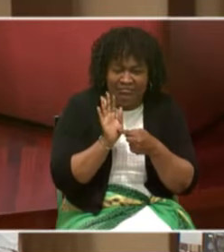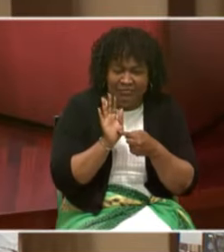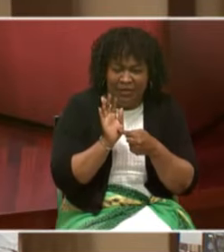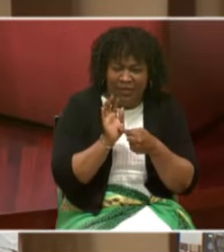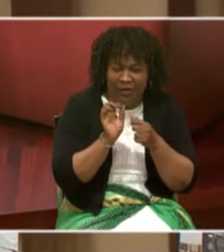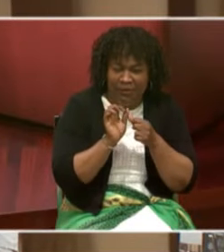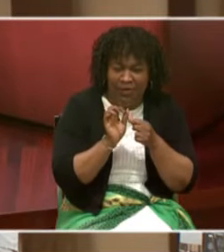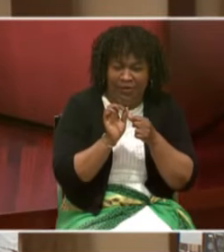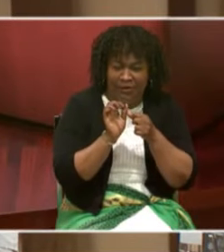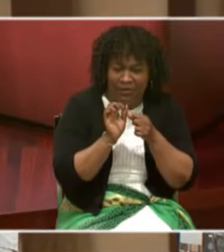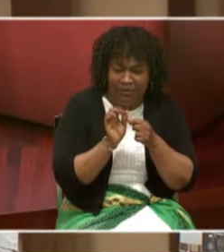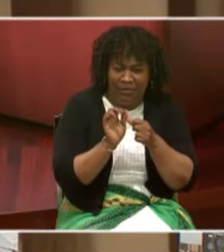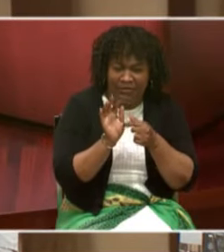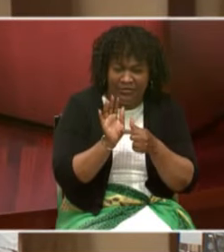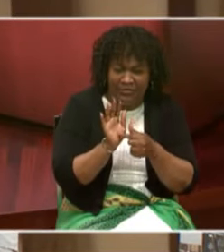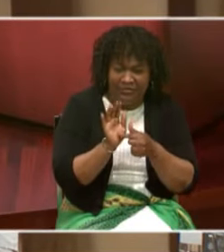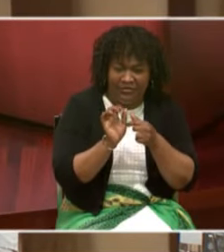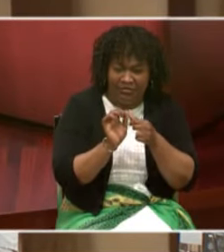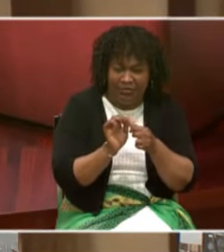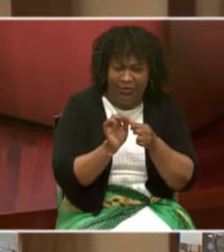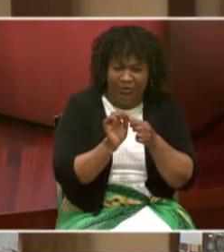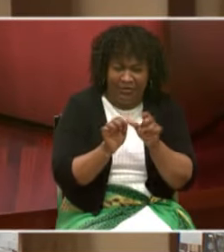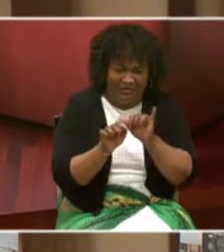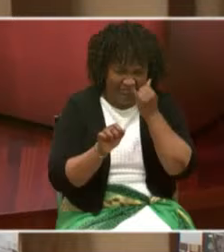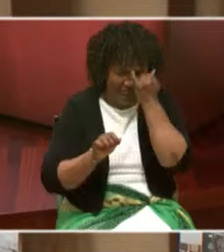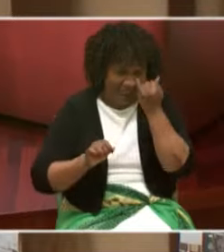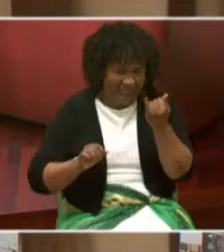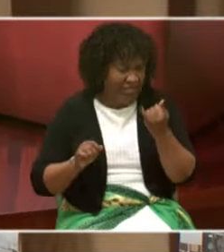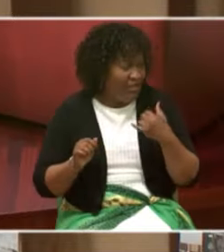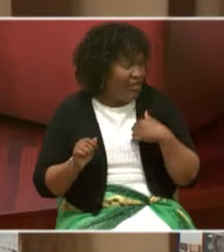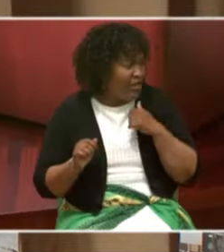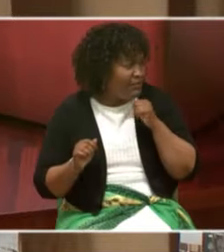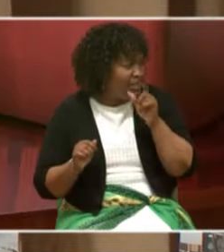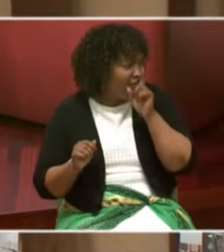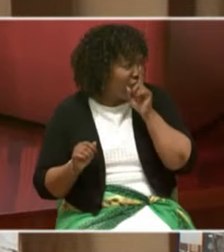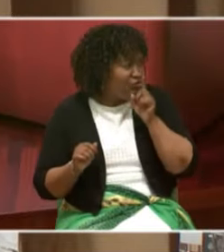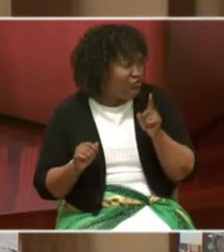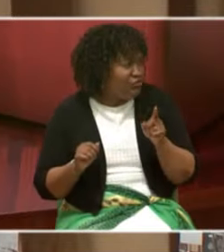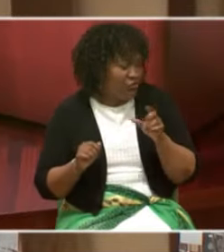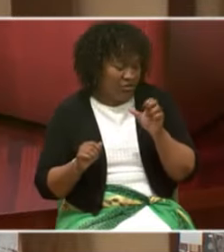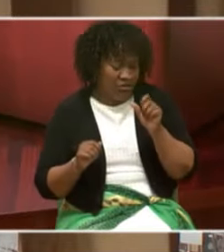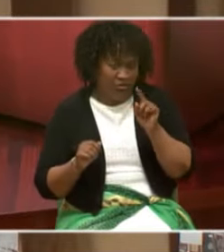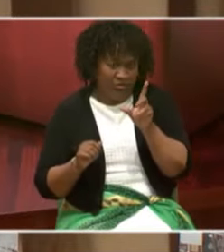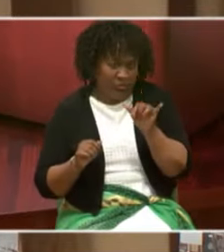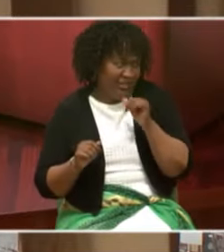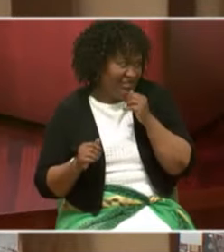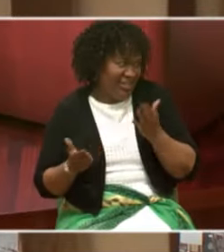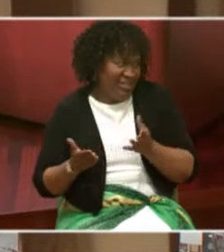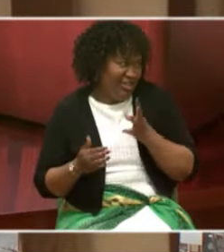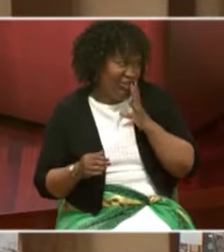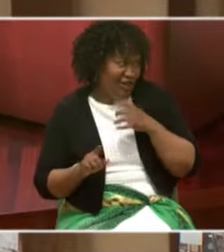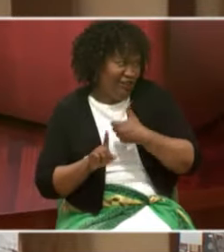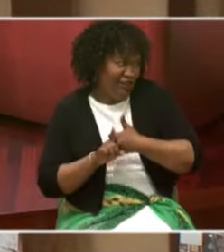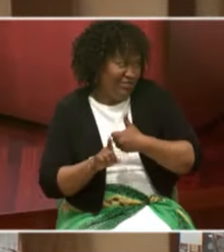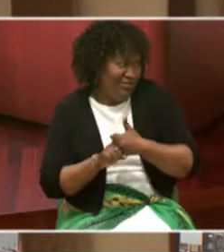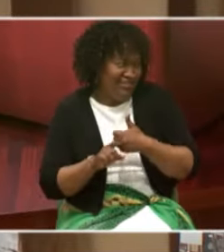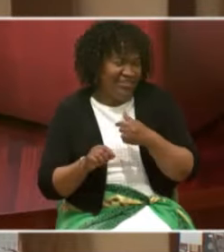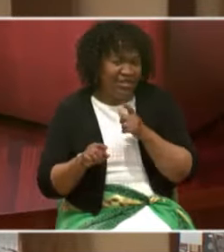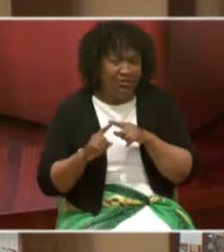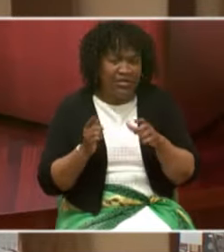all type of people, church folk. A young police chief came to the